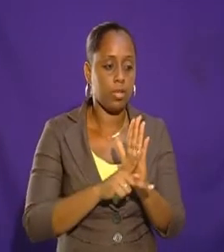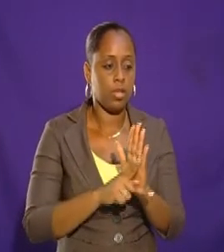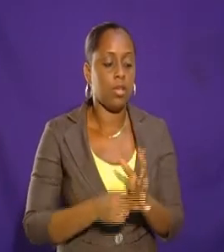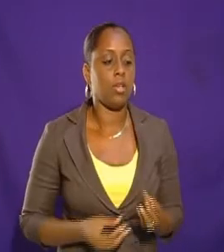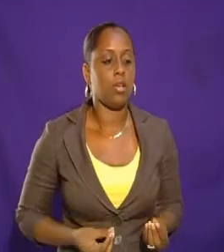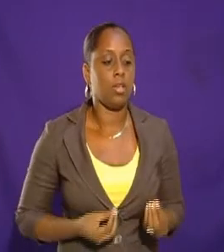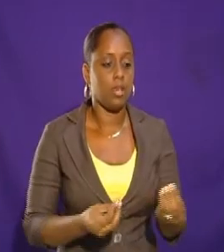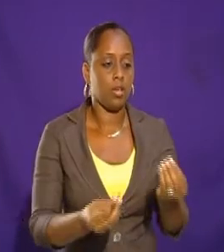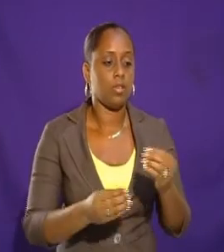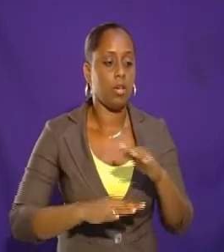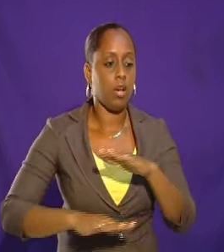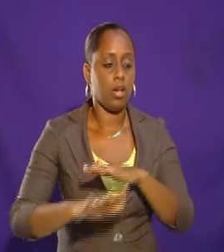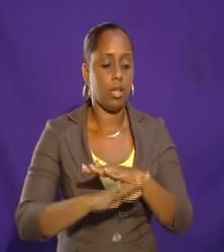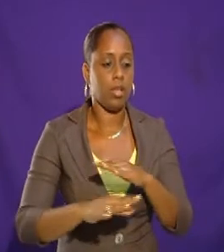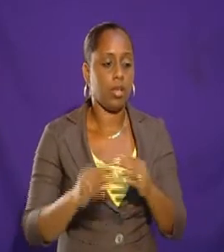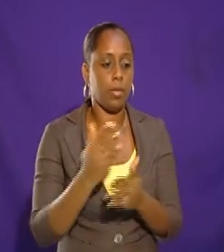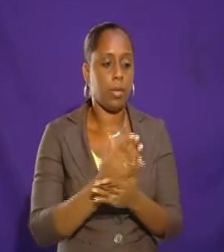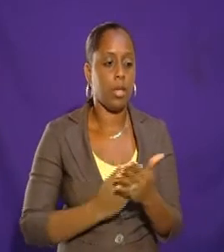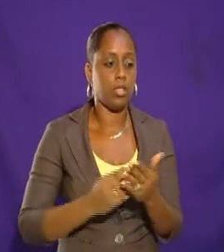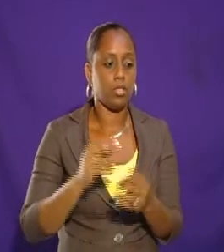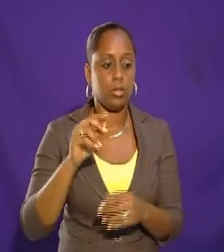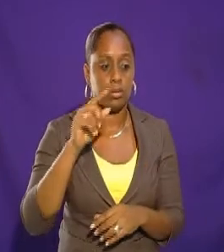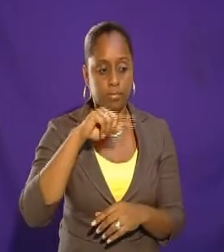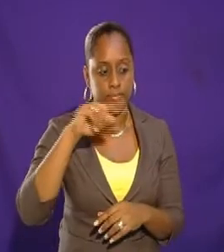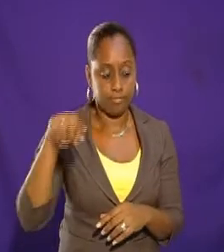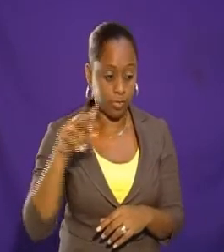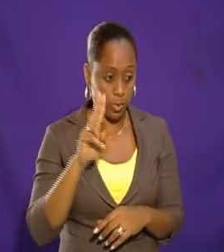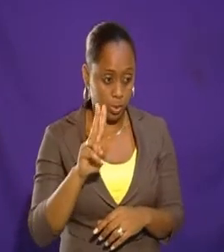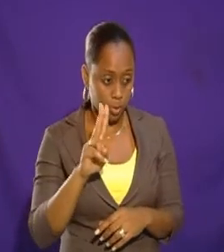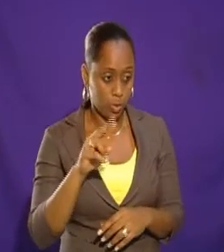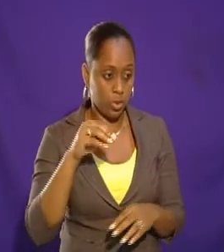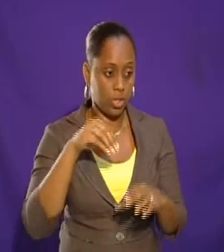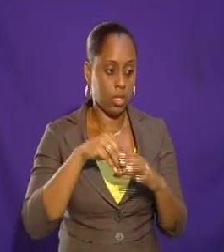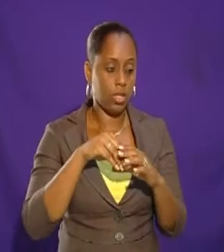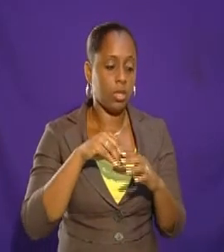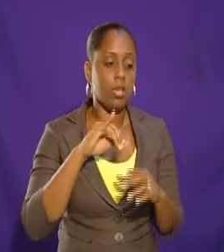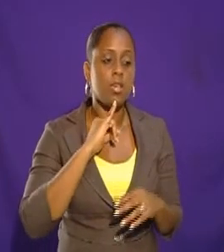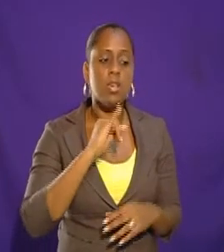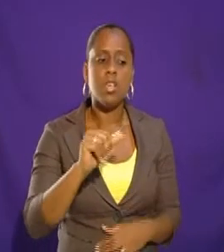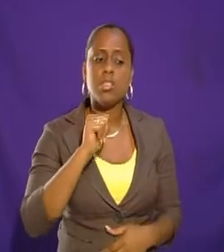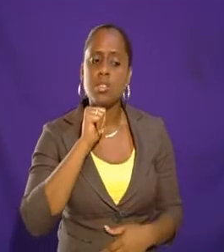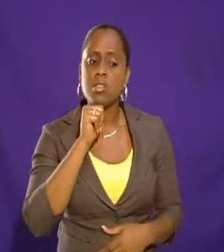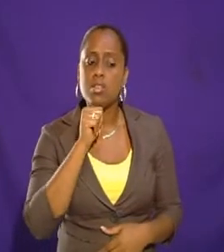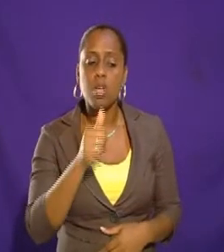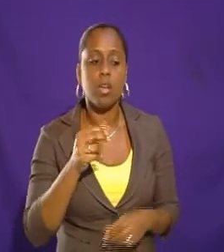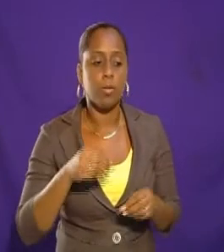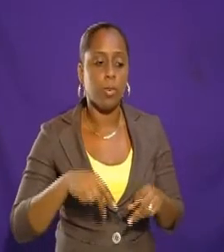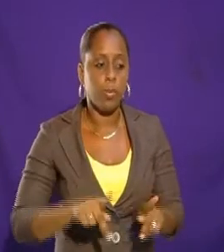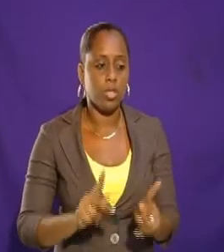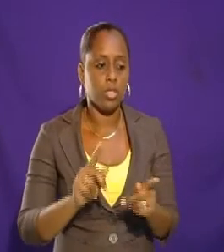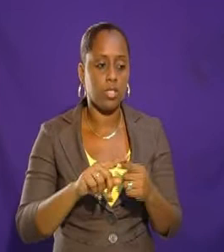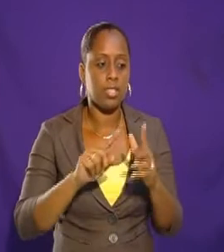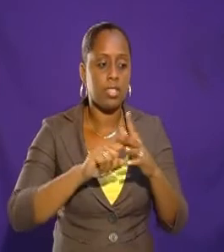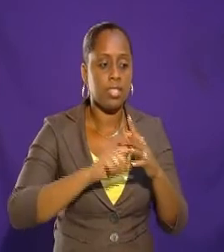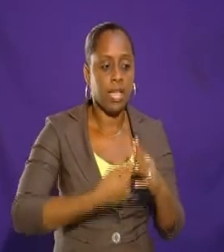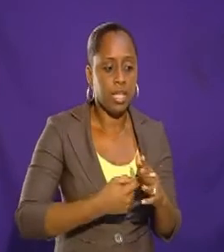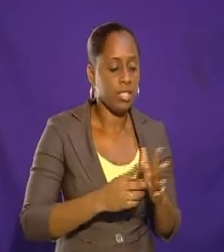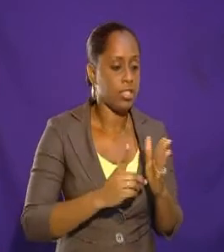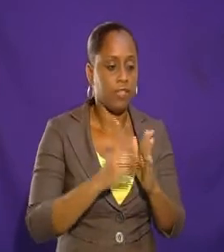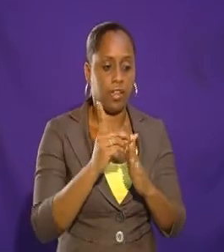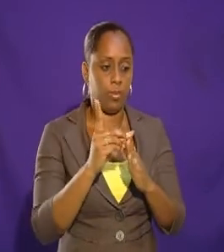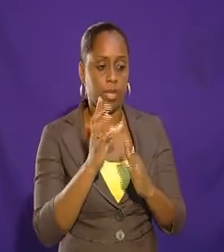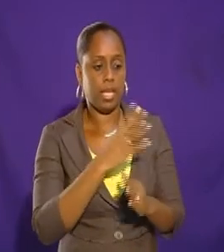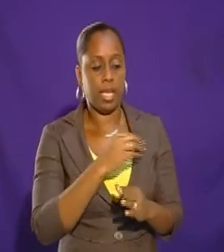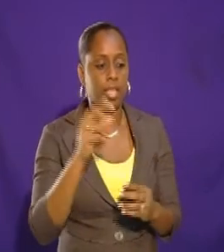under subsection 2 is not permission to commence development and the applicant must comply with